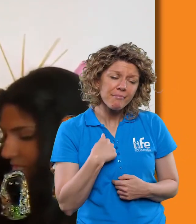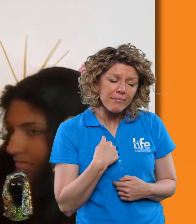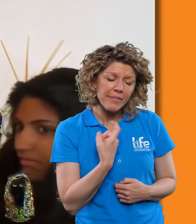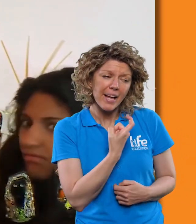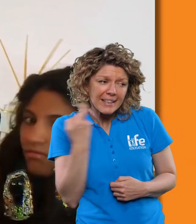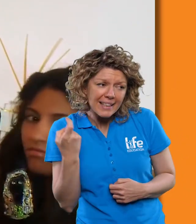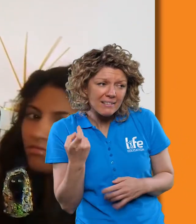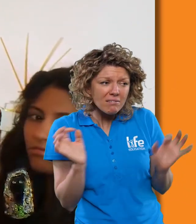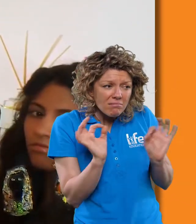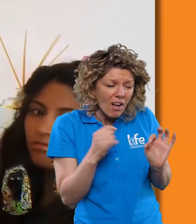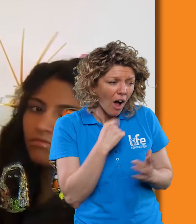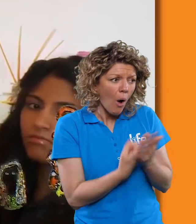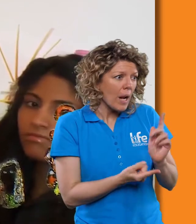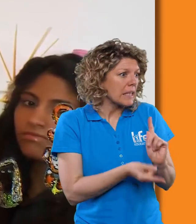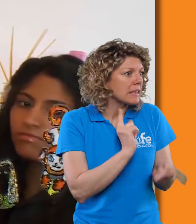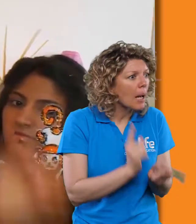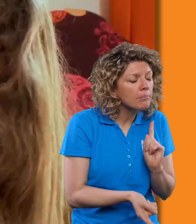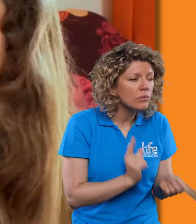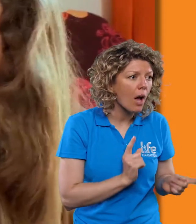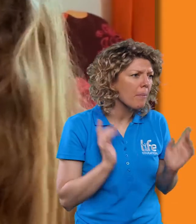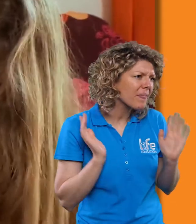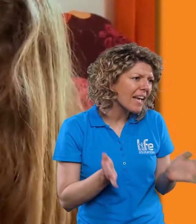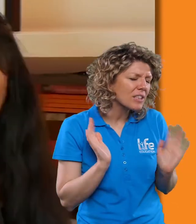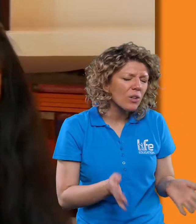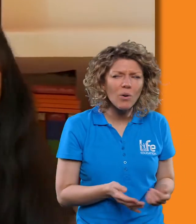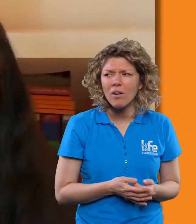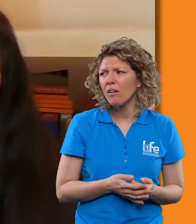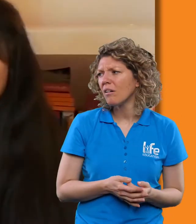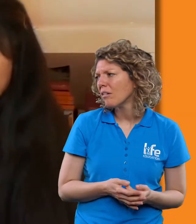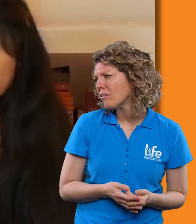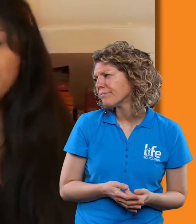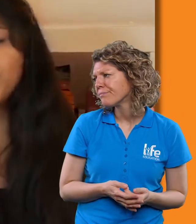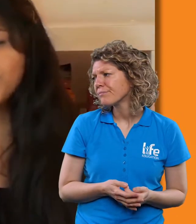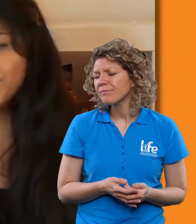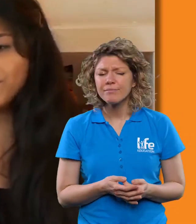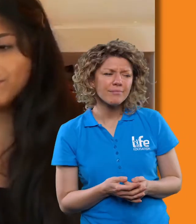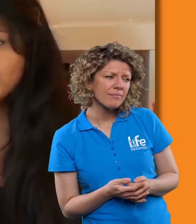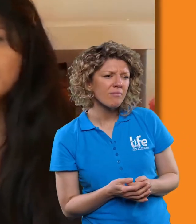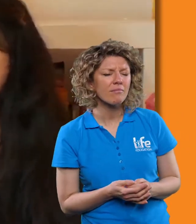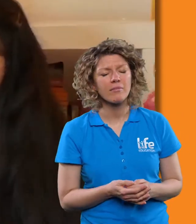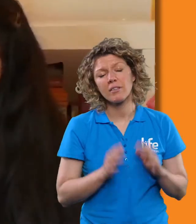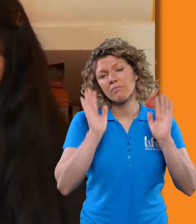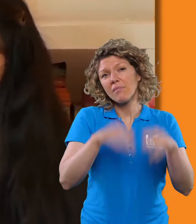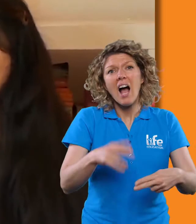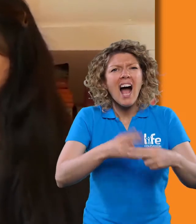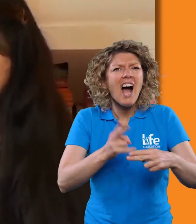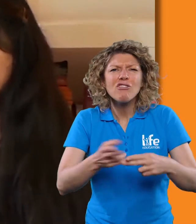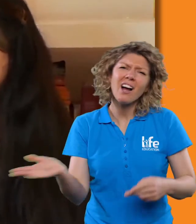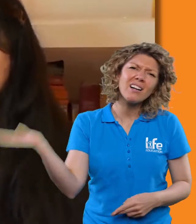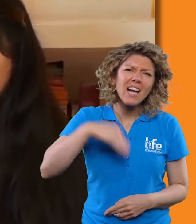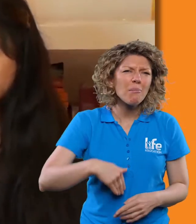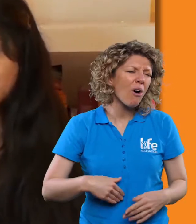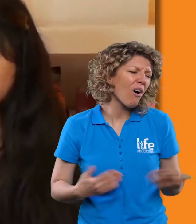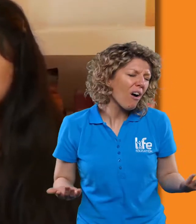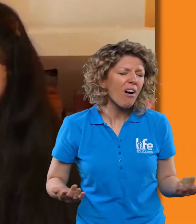Addicted? It's only a few times, I'm fine. Yeah, but Christy. Come on, girls, we've got to go. Come on, Christy, take them,